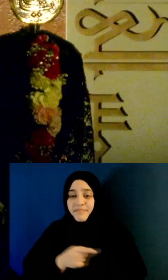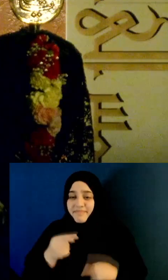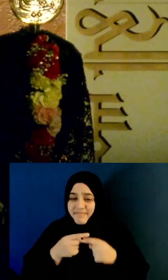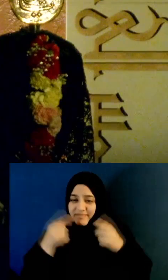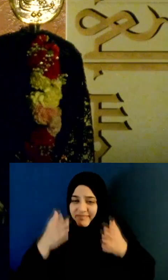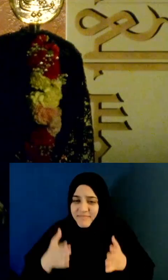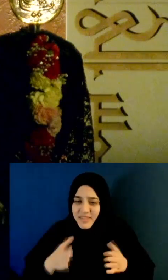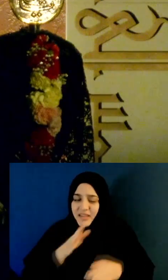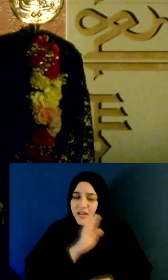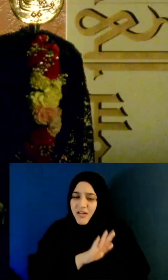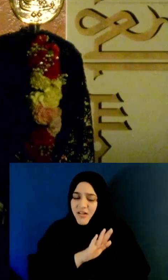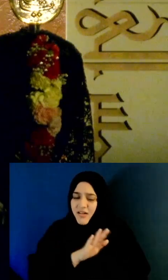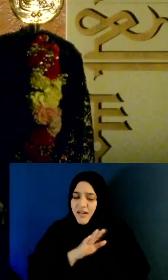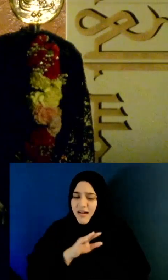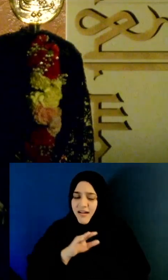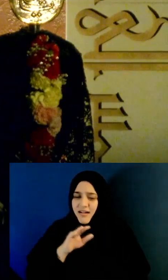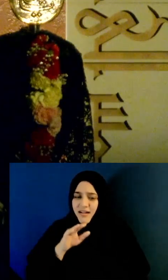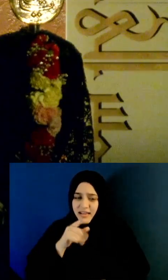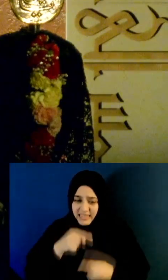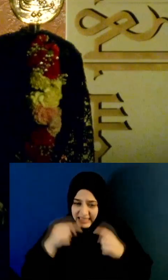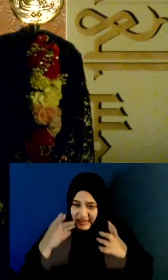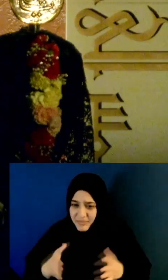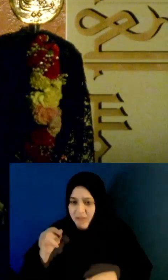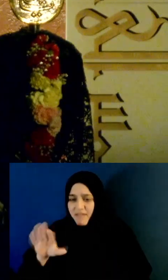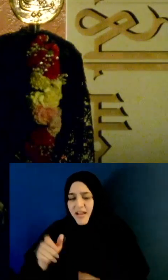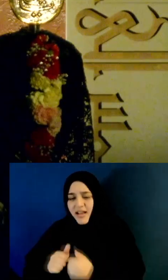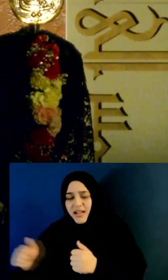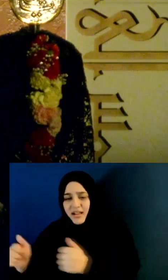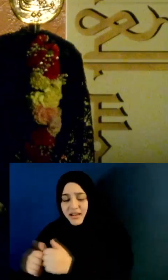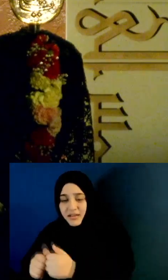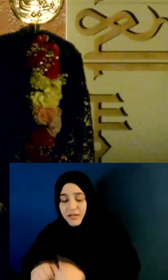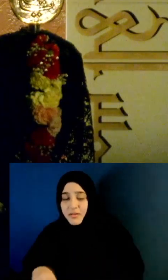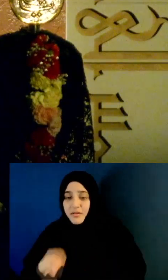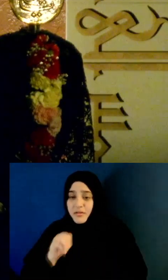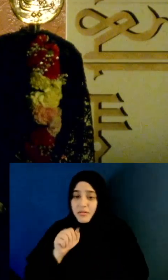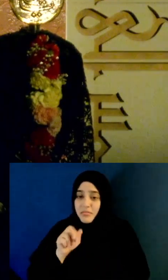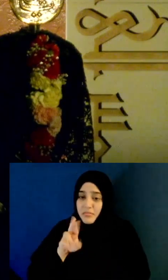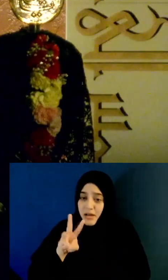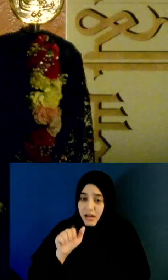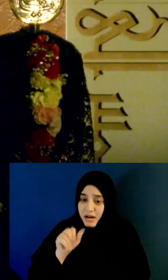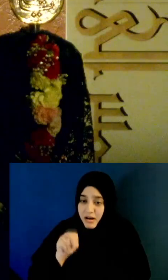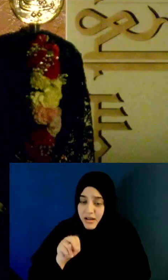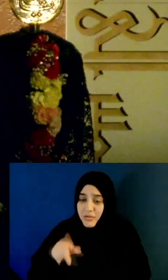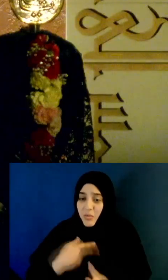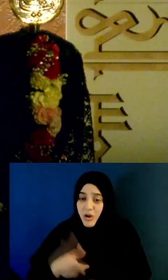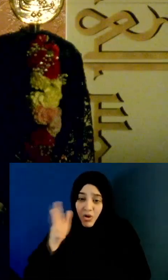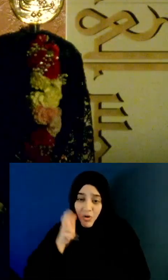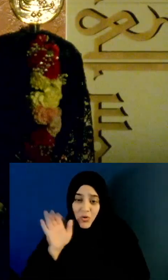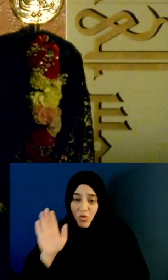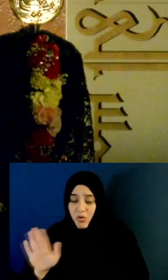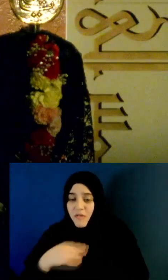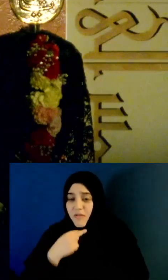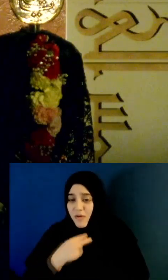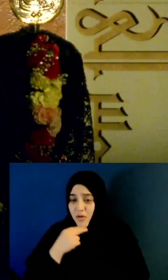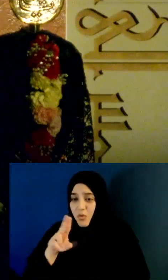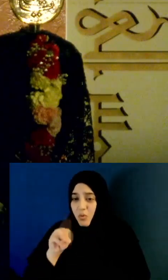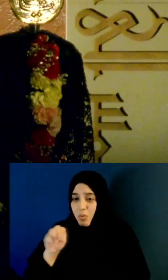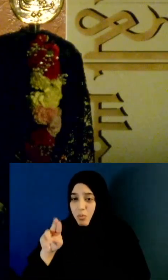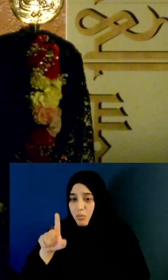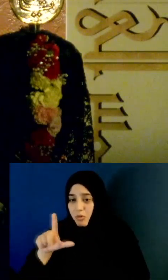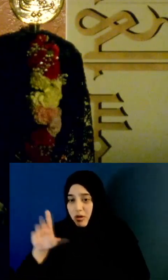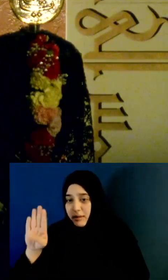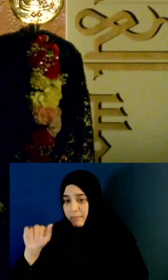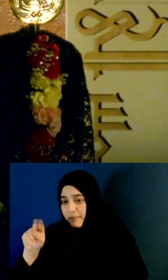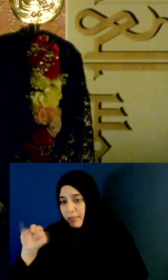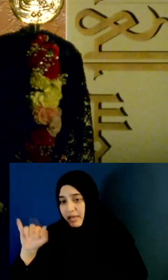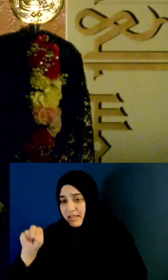al-Hakam, would cry upon hearing the voice of Ummul Baneen. They came to Ummul